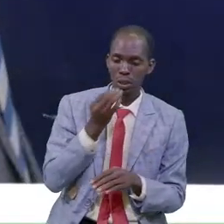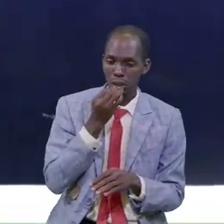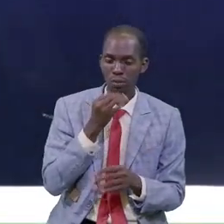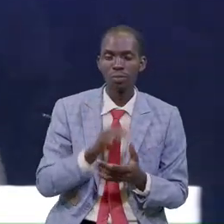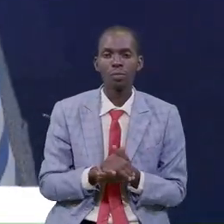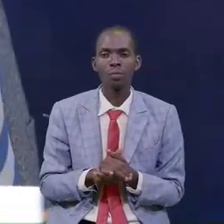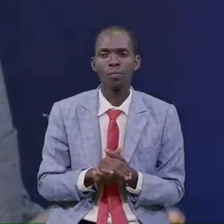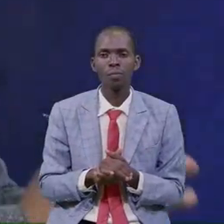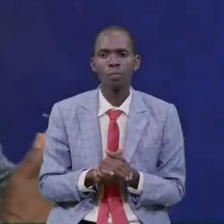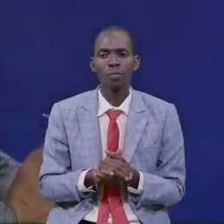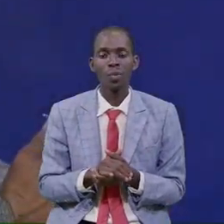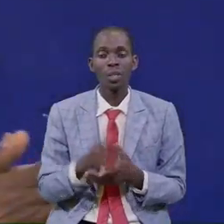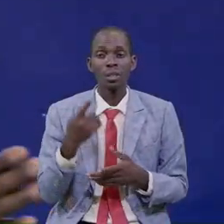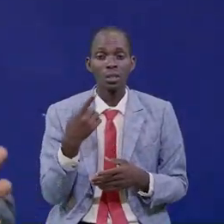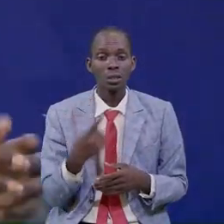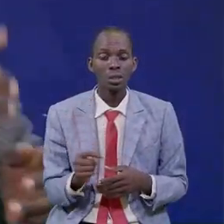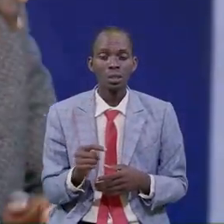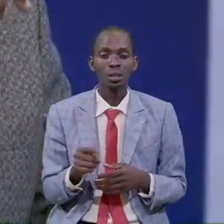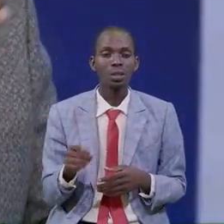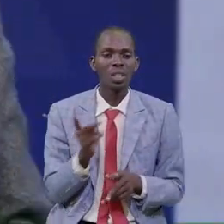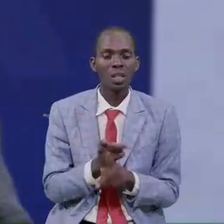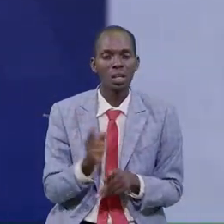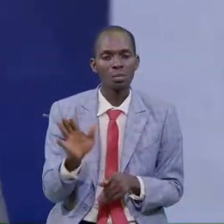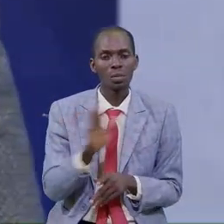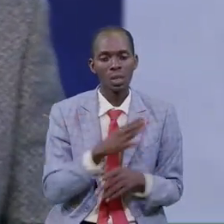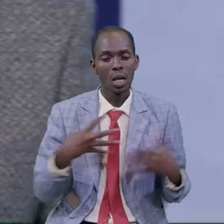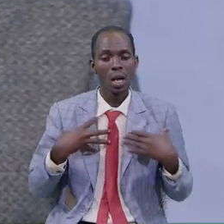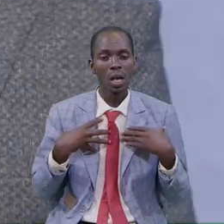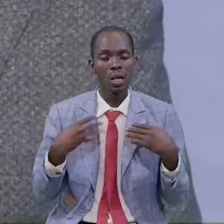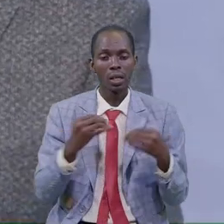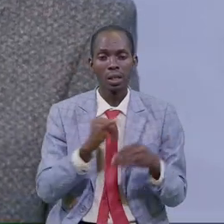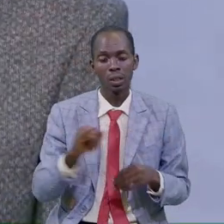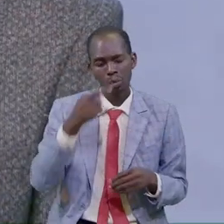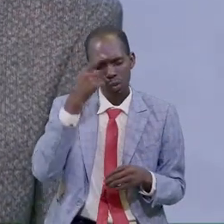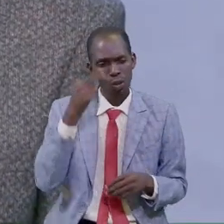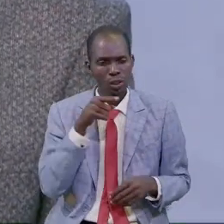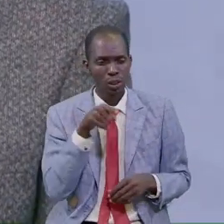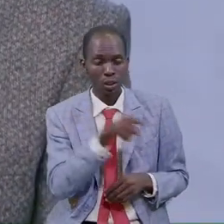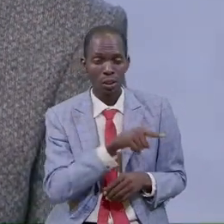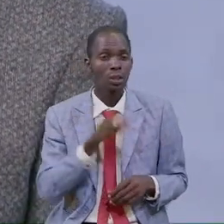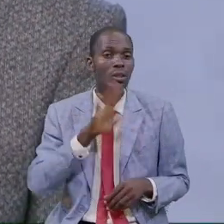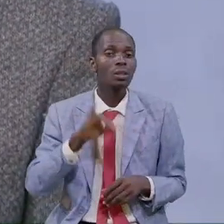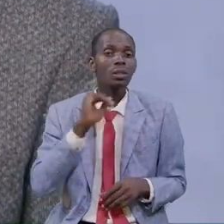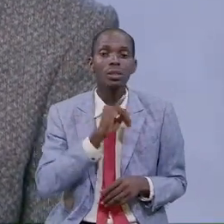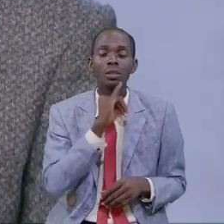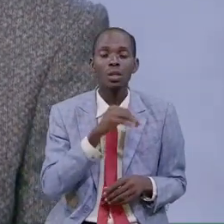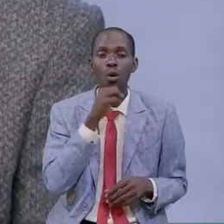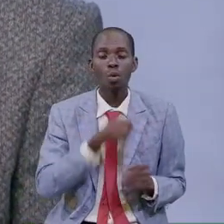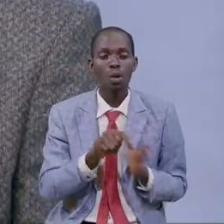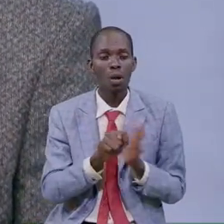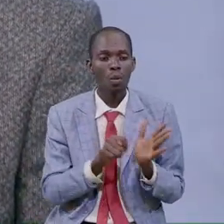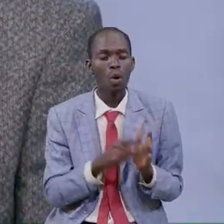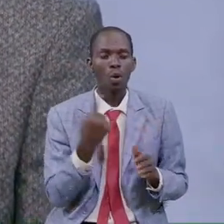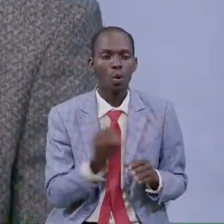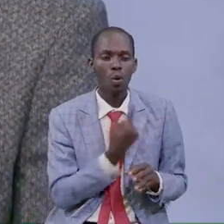their healing because they hearkened to the word of God. And they kept a good diet.